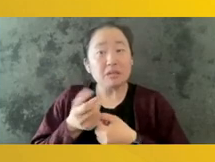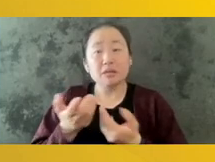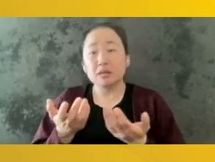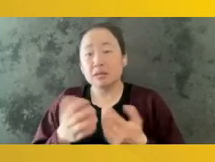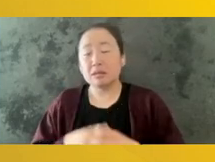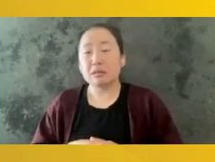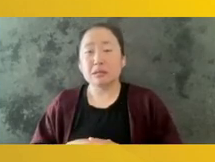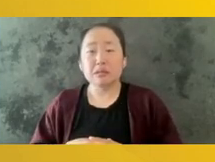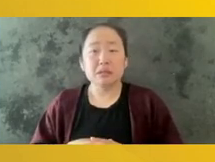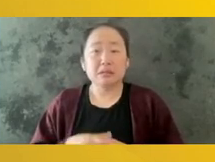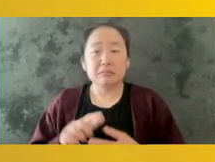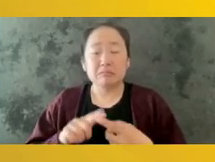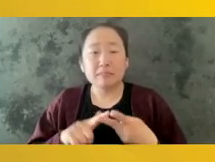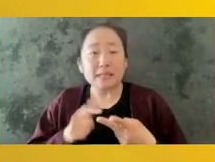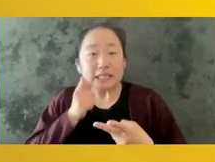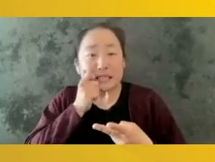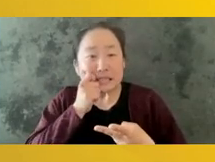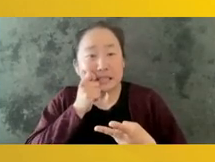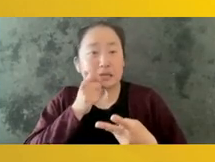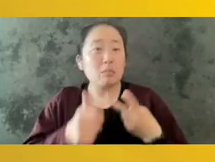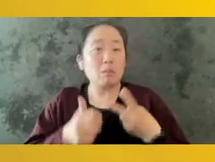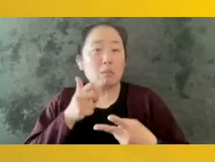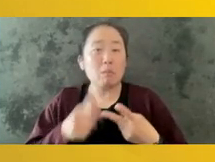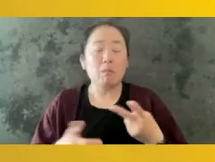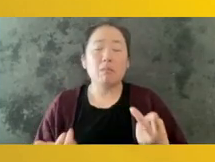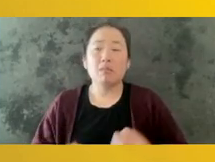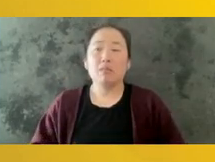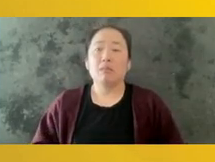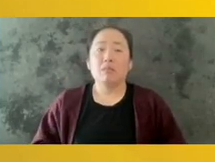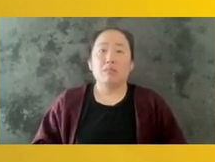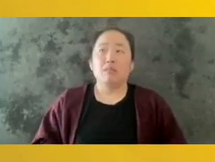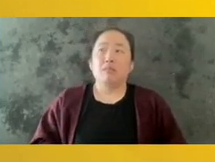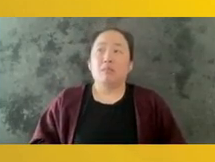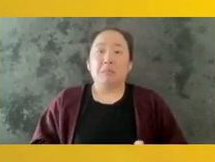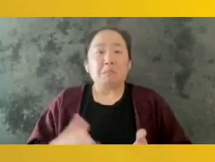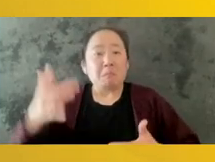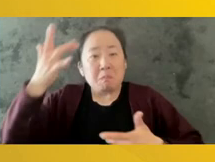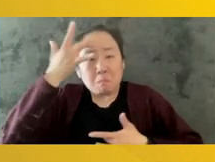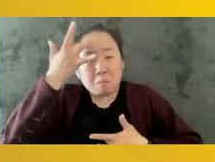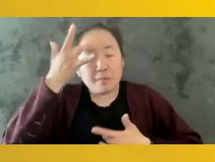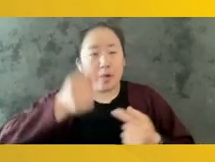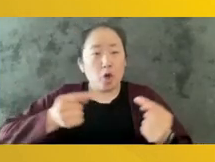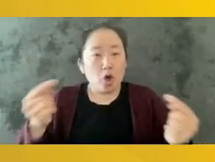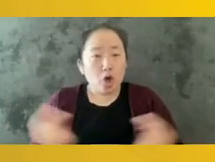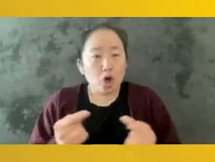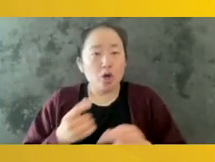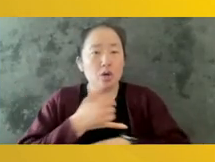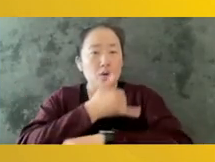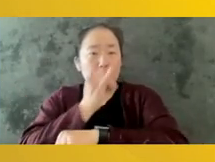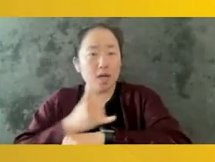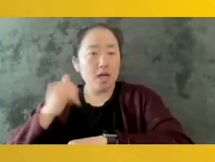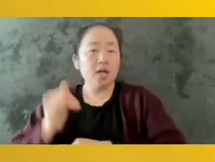maybe a skin issue, an ill or injured whale.